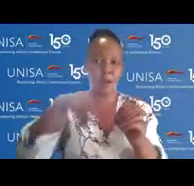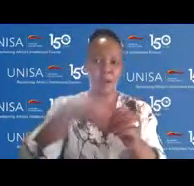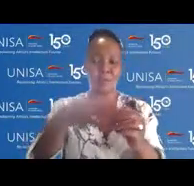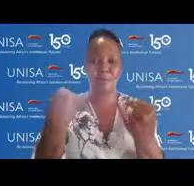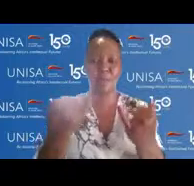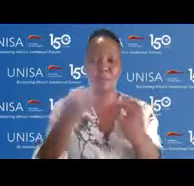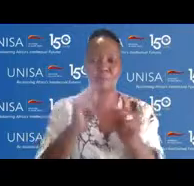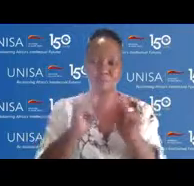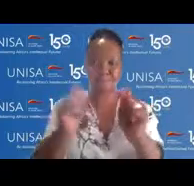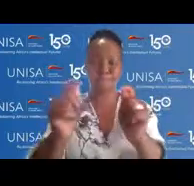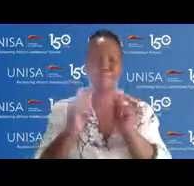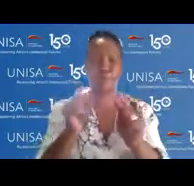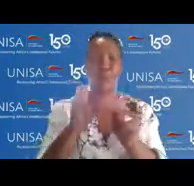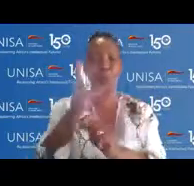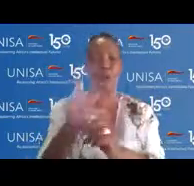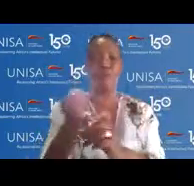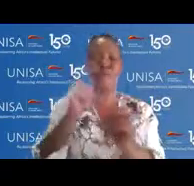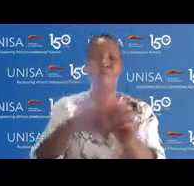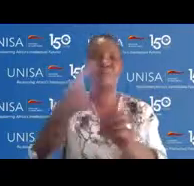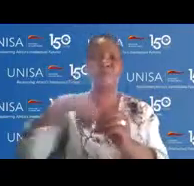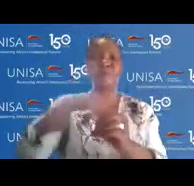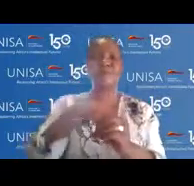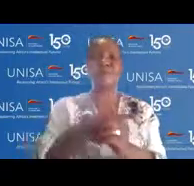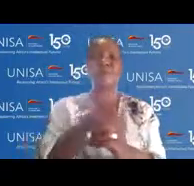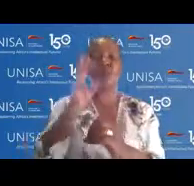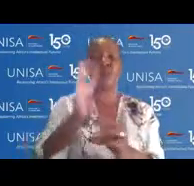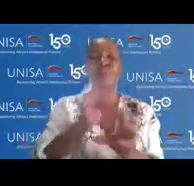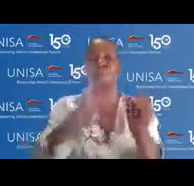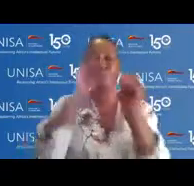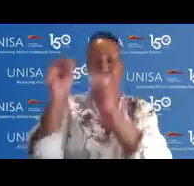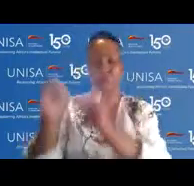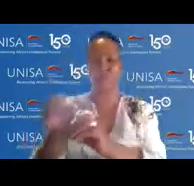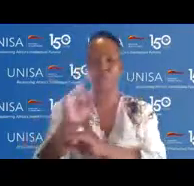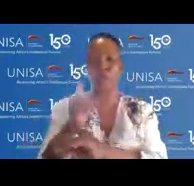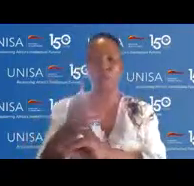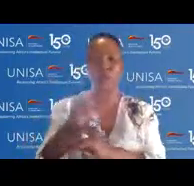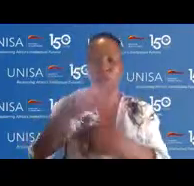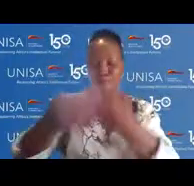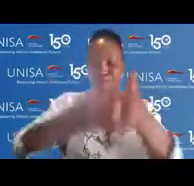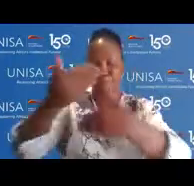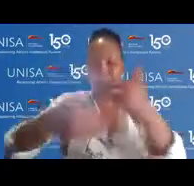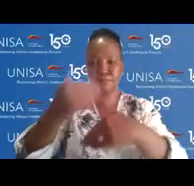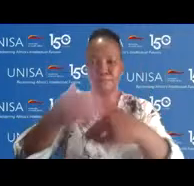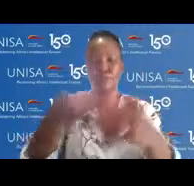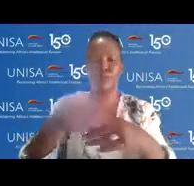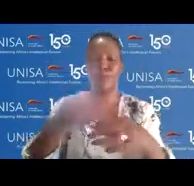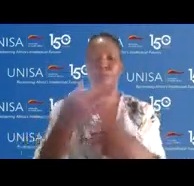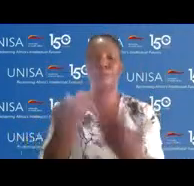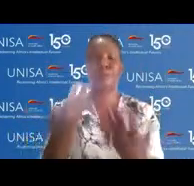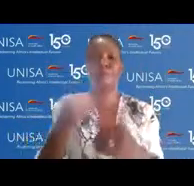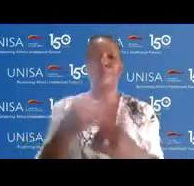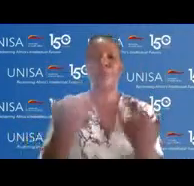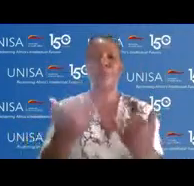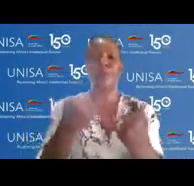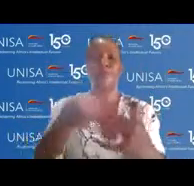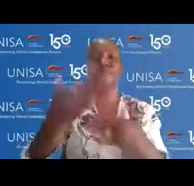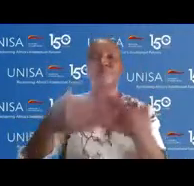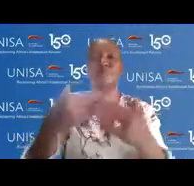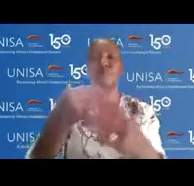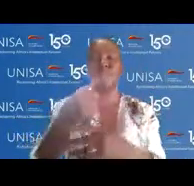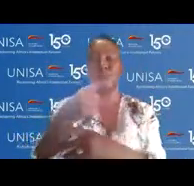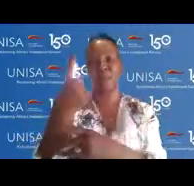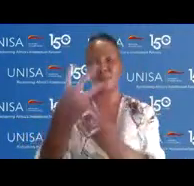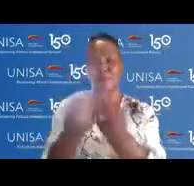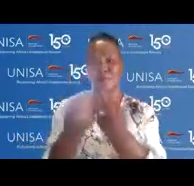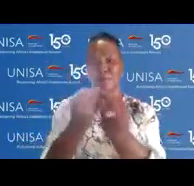join us, and then he will jump in as well as we go through. All right, so let's continue with the first thing I want to talk to you